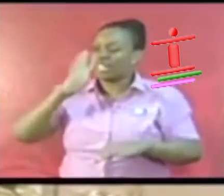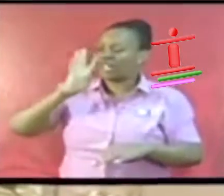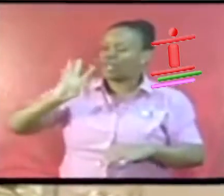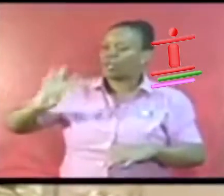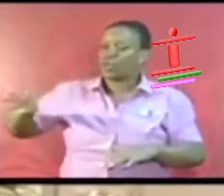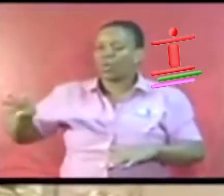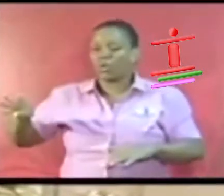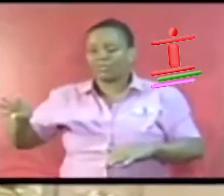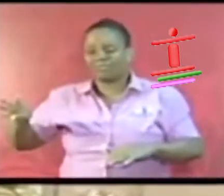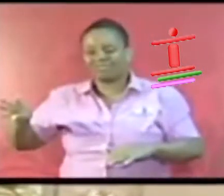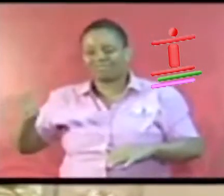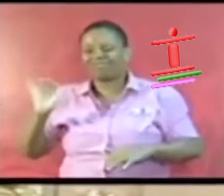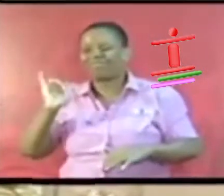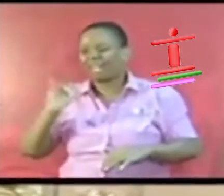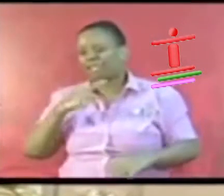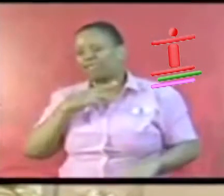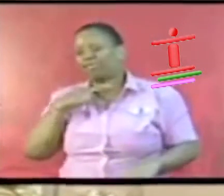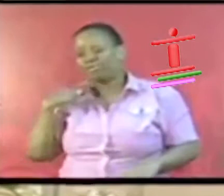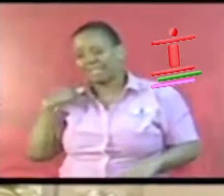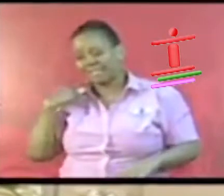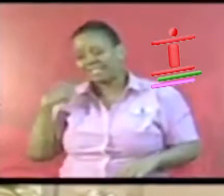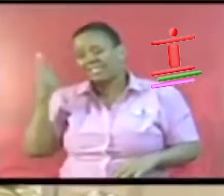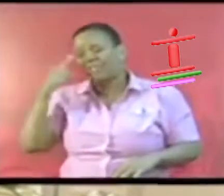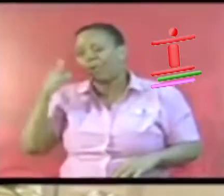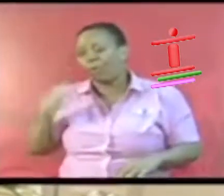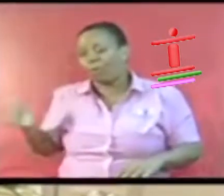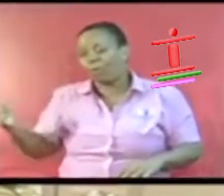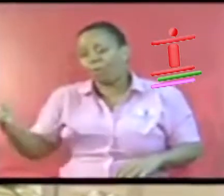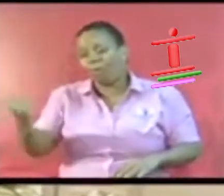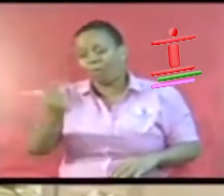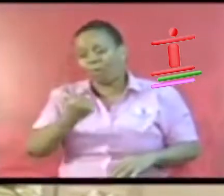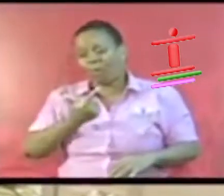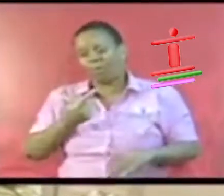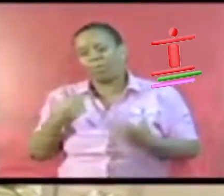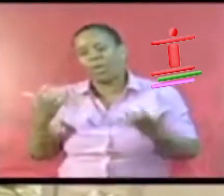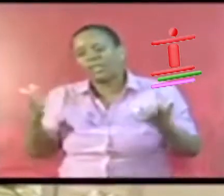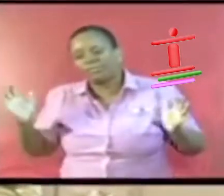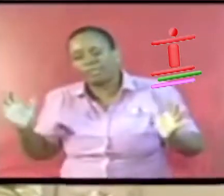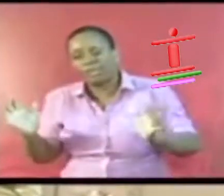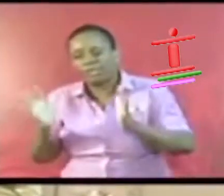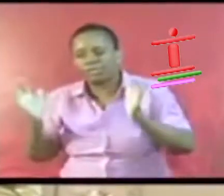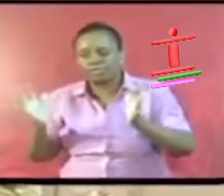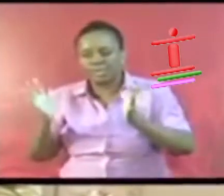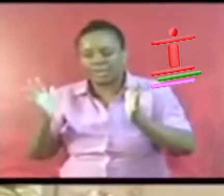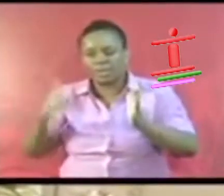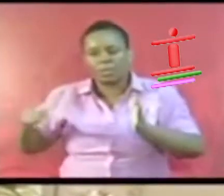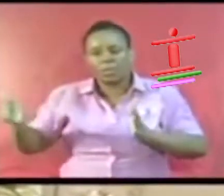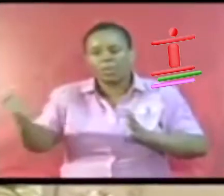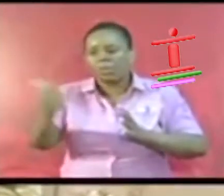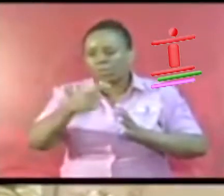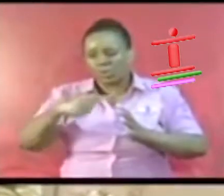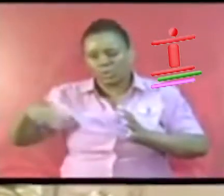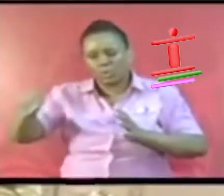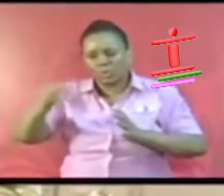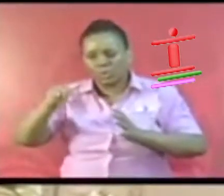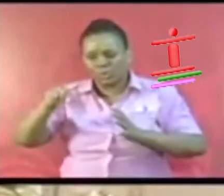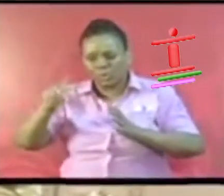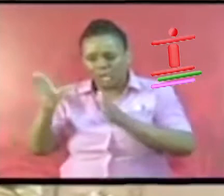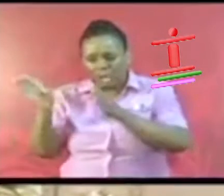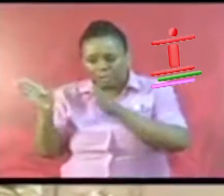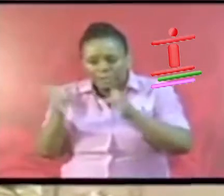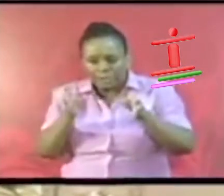other ways to reach and influence the electorate. Therefore, I am appealing to everyone, particularly those organizing groups, to